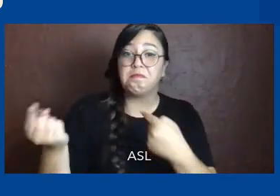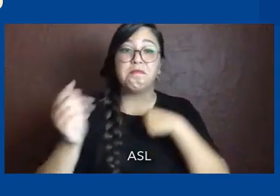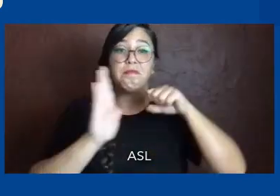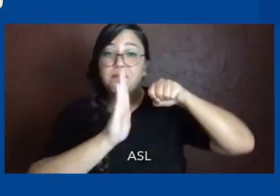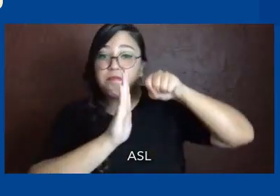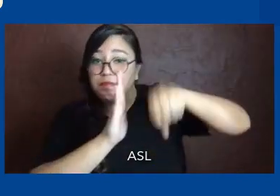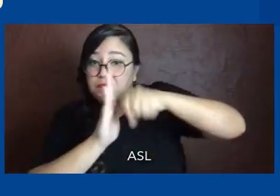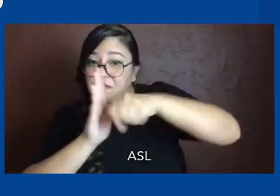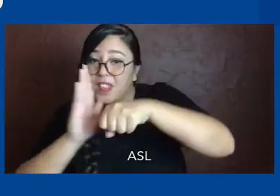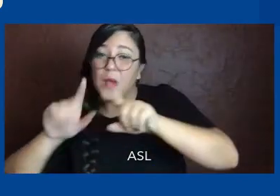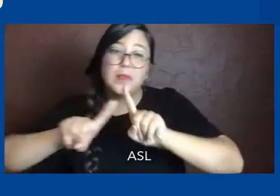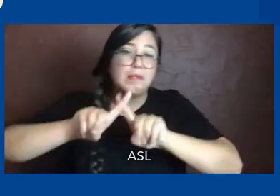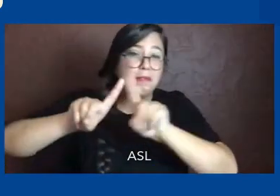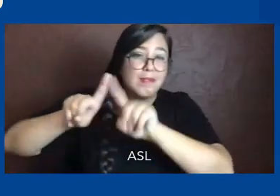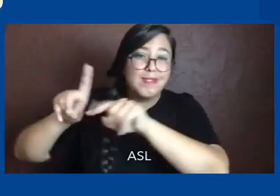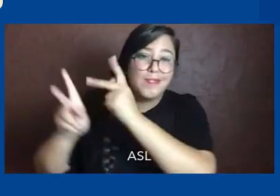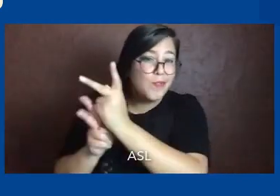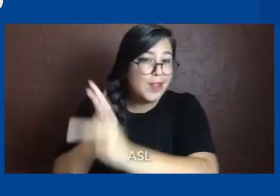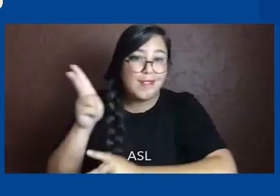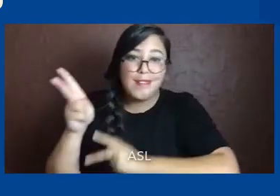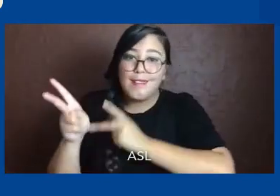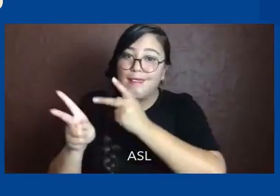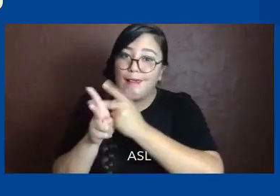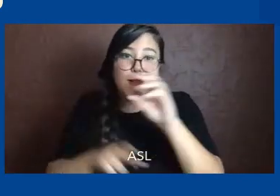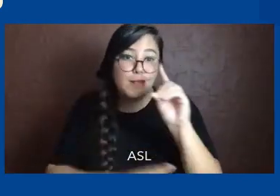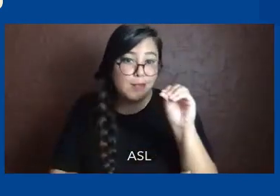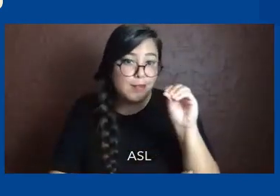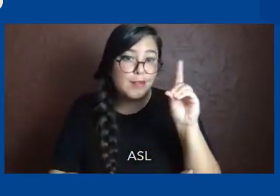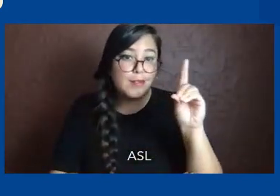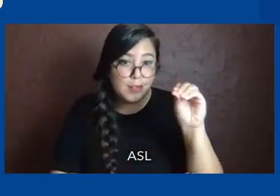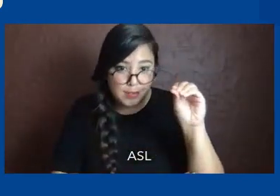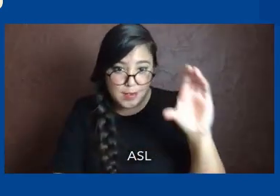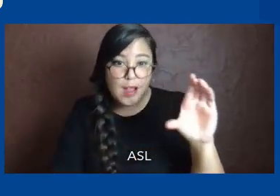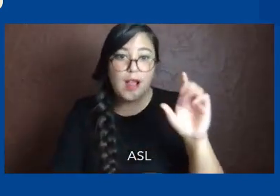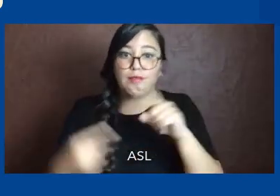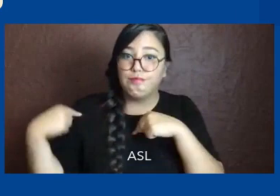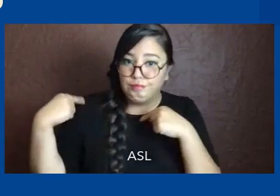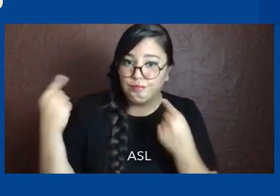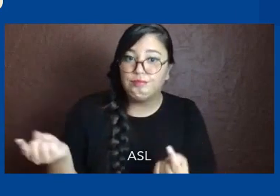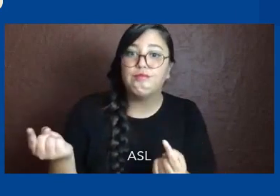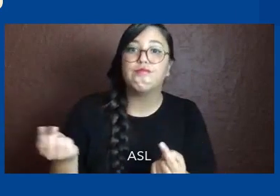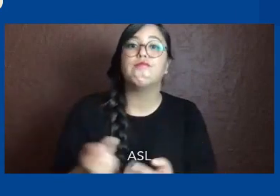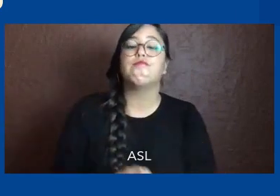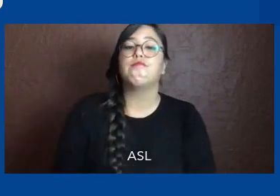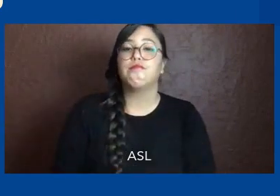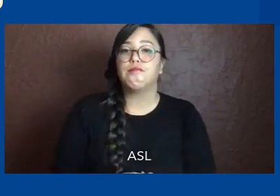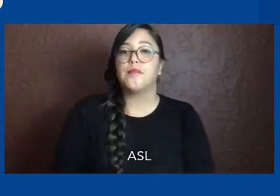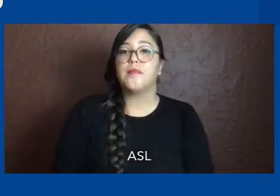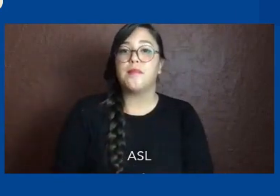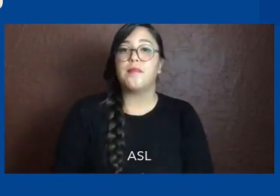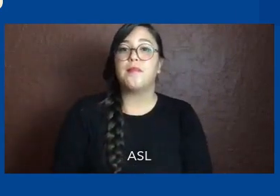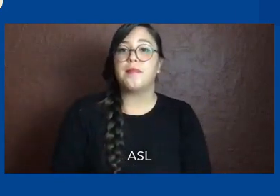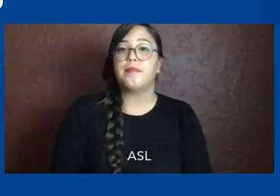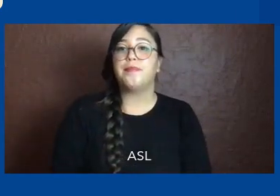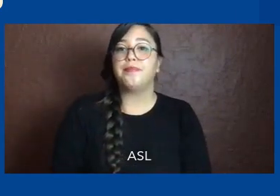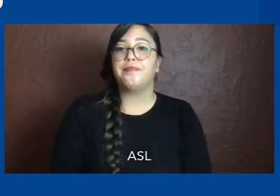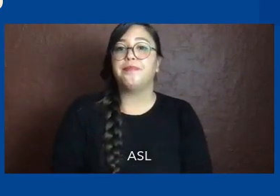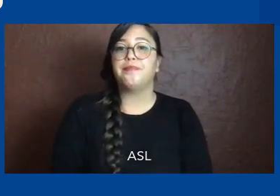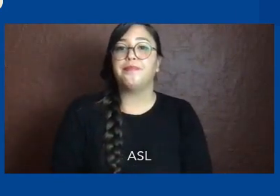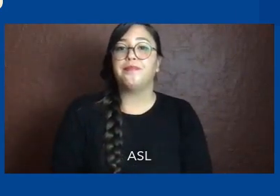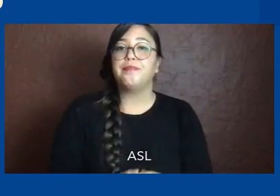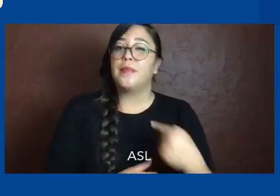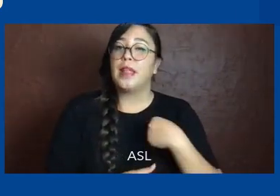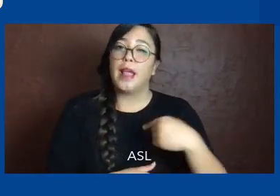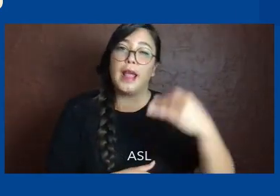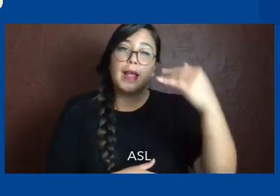all documentary. I would say that I think I'm known as more of a